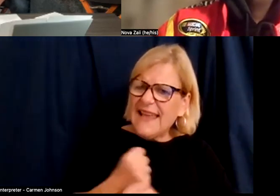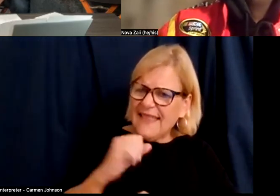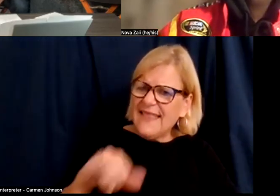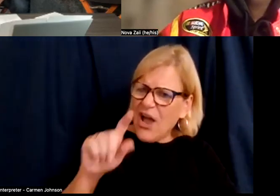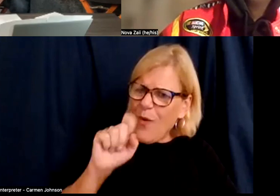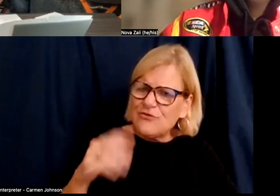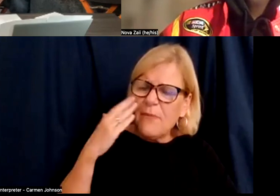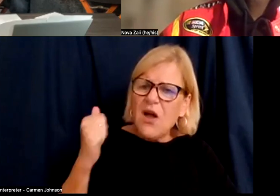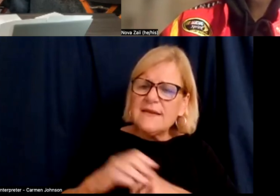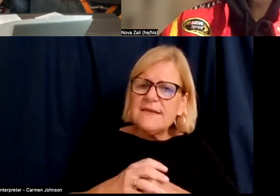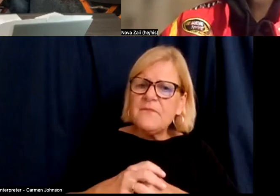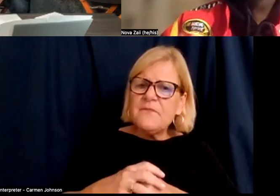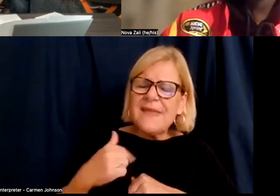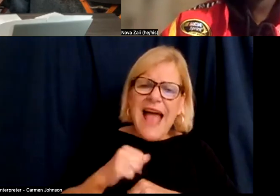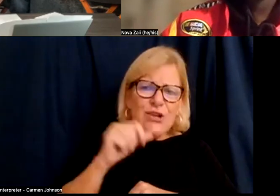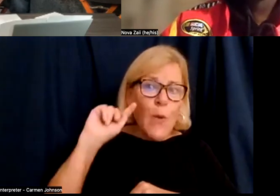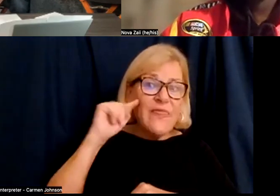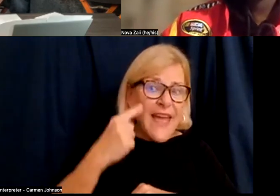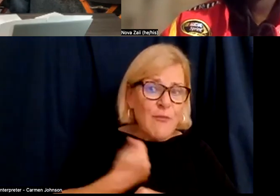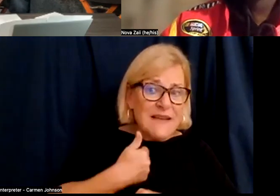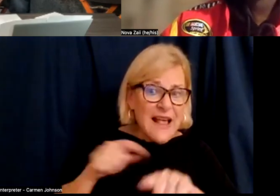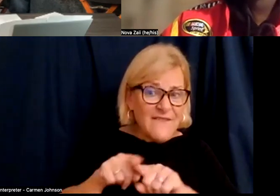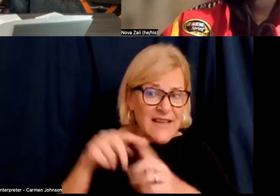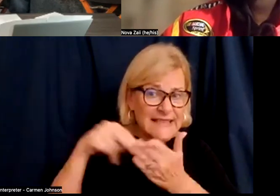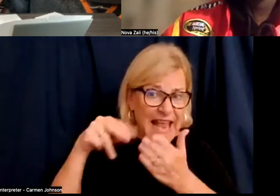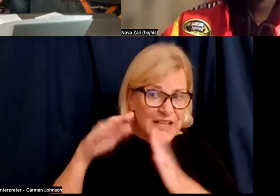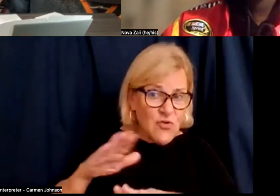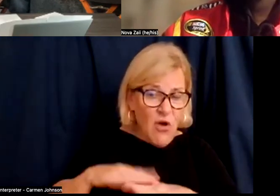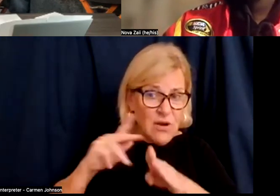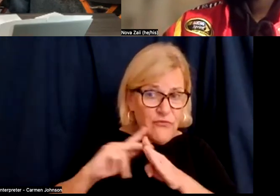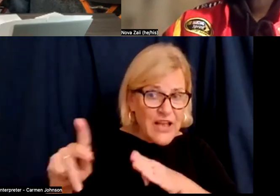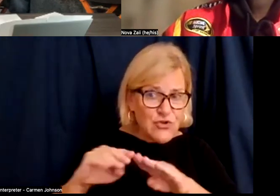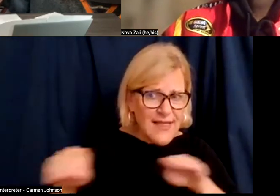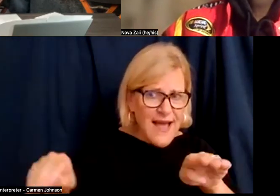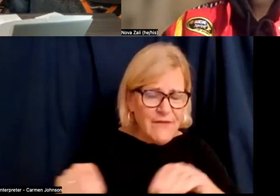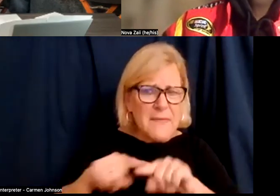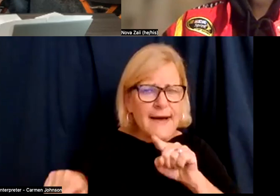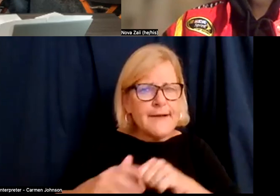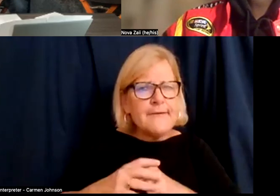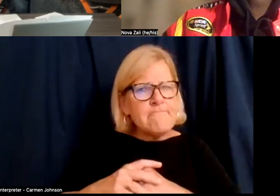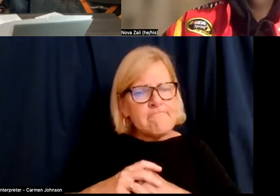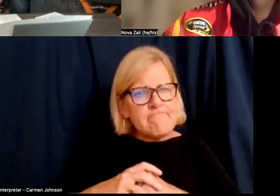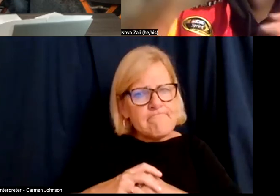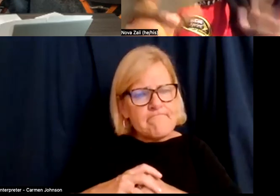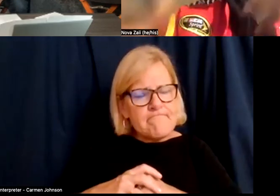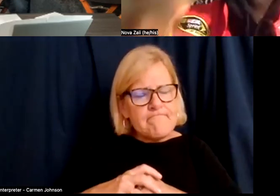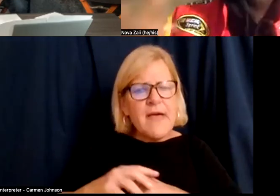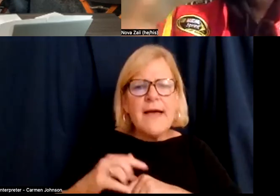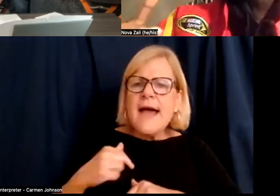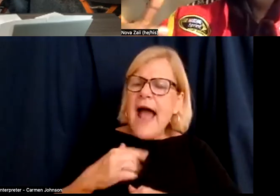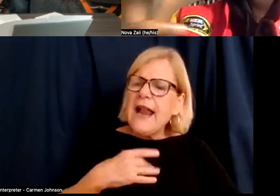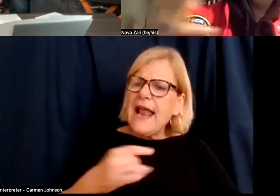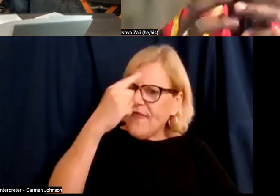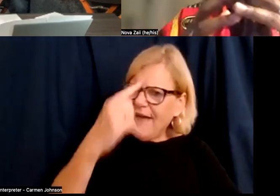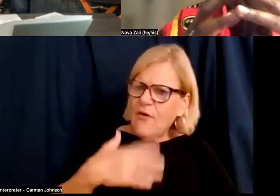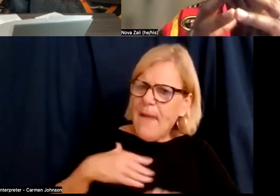question because I don't really think of myself as a dancer on a professional level, but I like to think of my